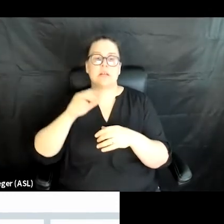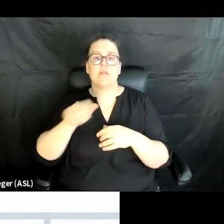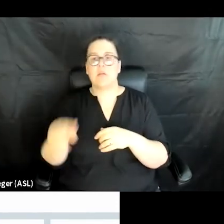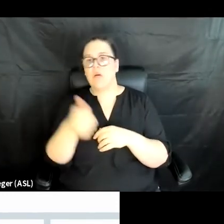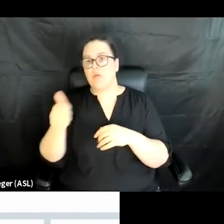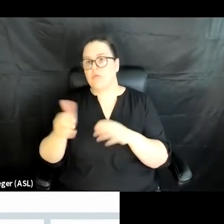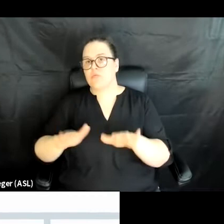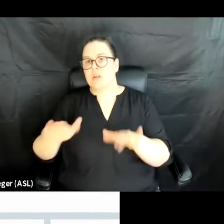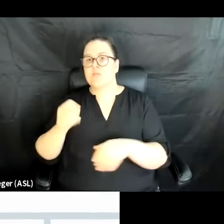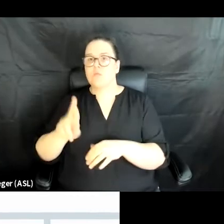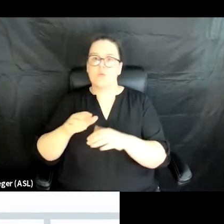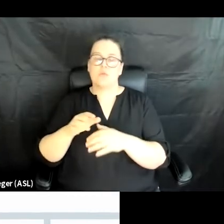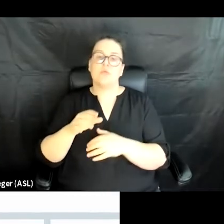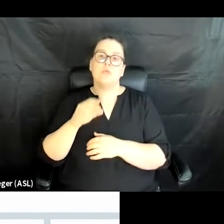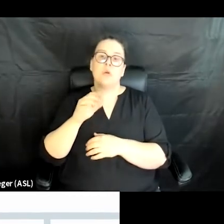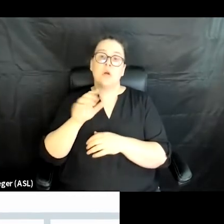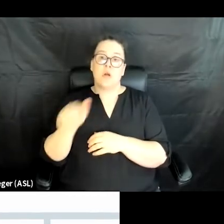relatives. Next slide, please.